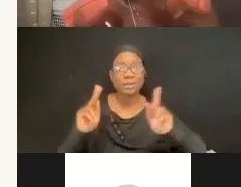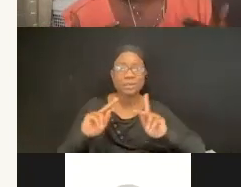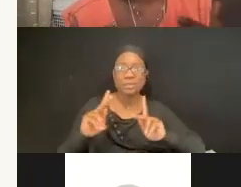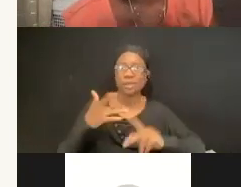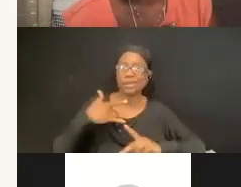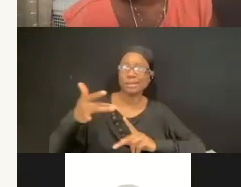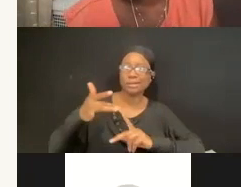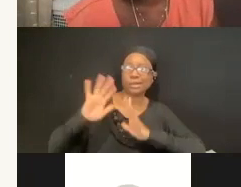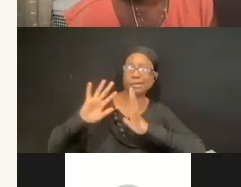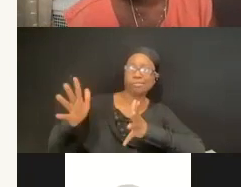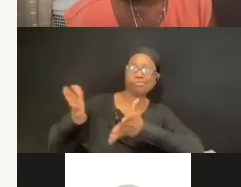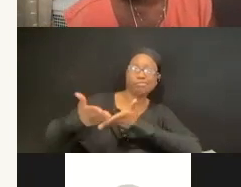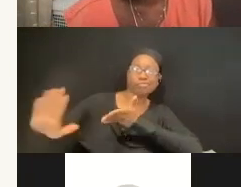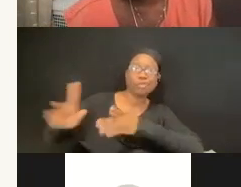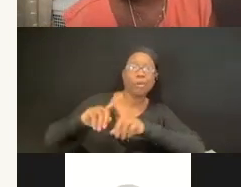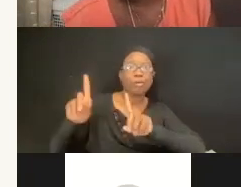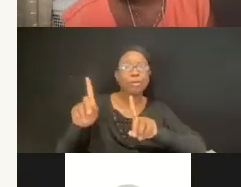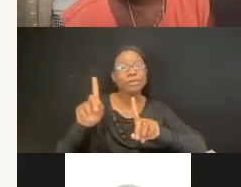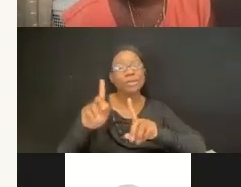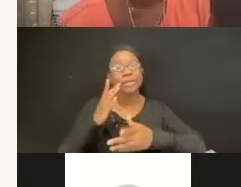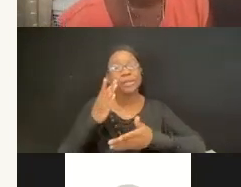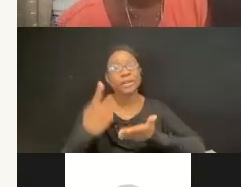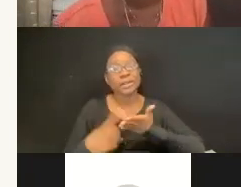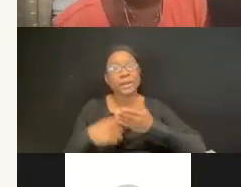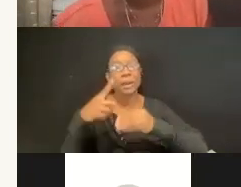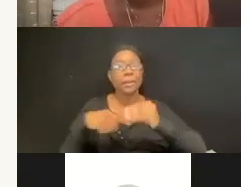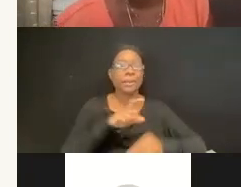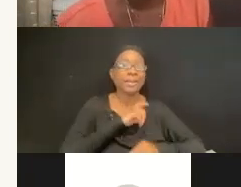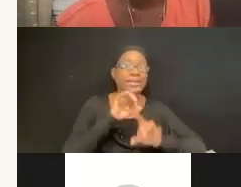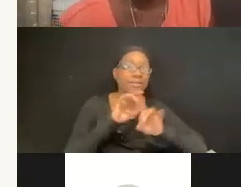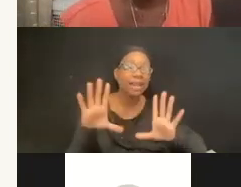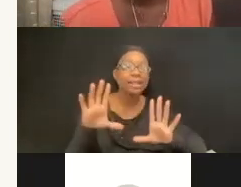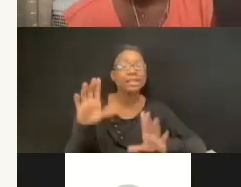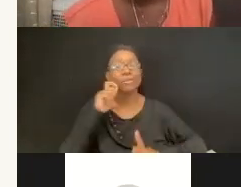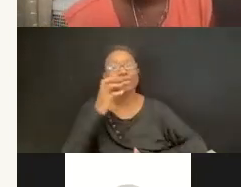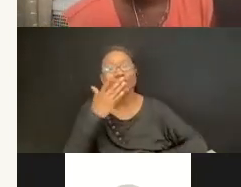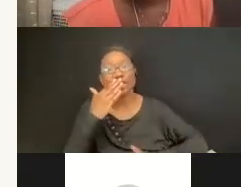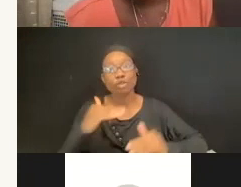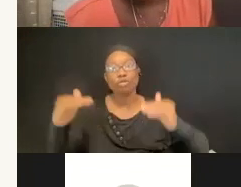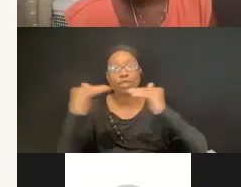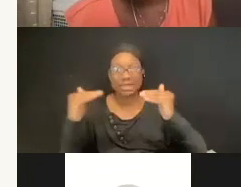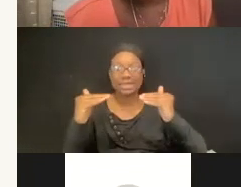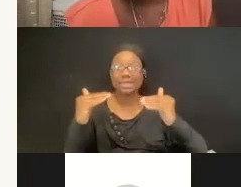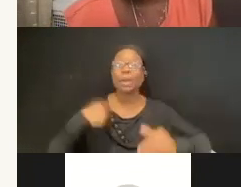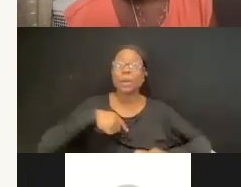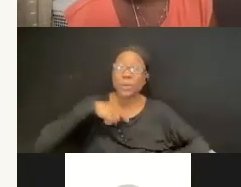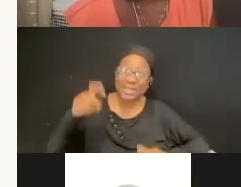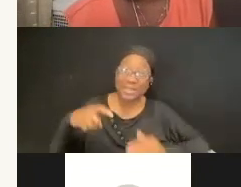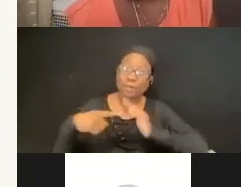we need to show, or we need support for trans and queer people, things that look like access to free